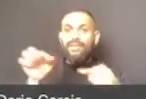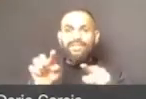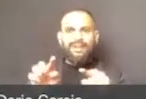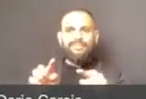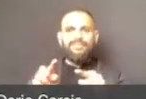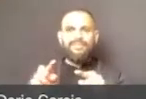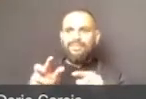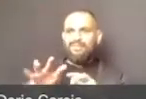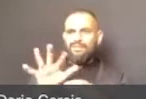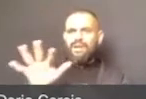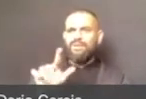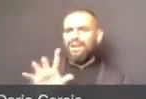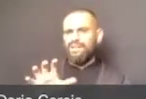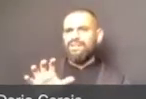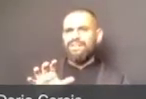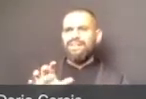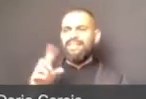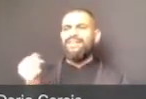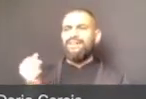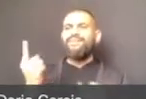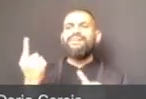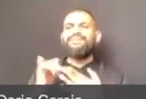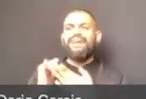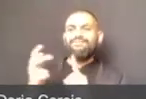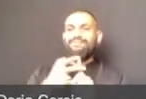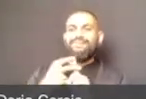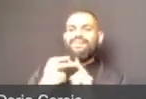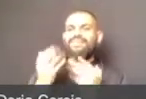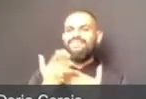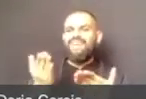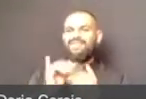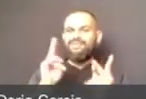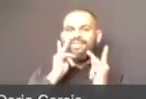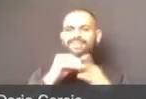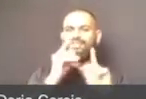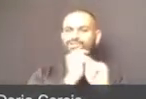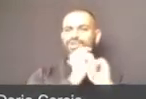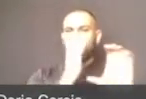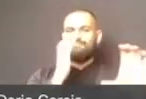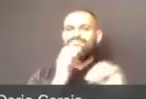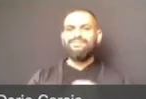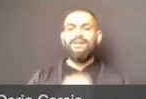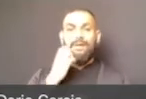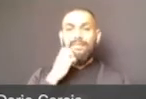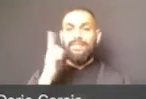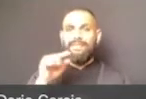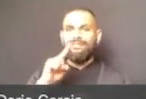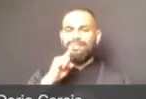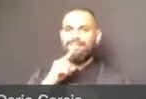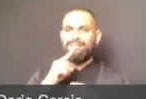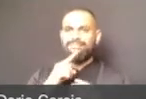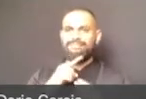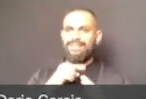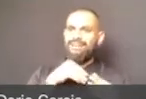ones that procure a lot of the items that you see in those trucks. And they're to me, the lifeblood of our company because